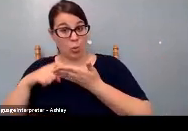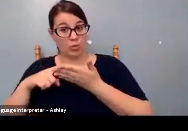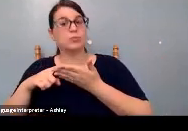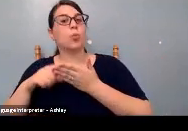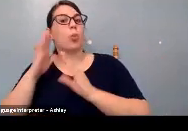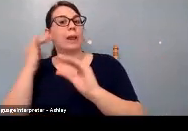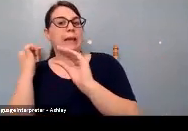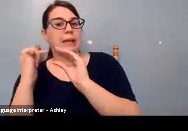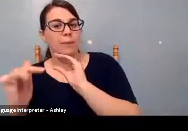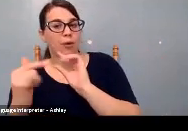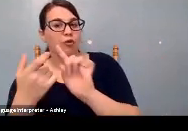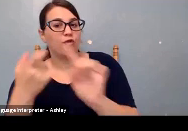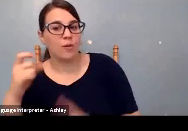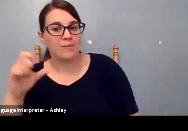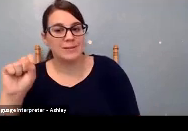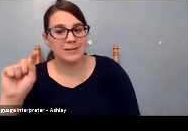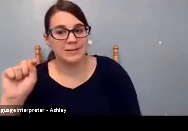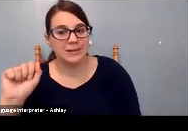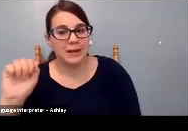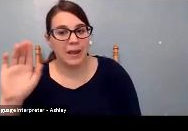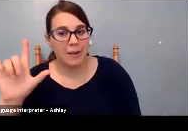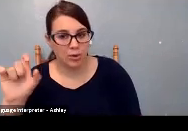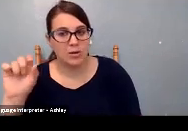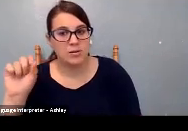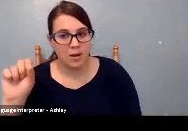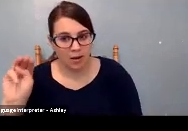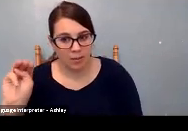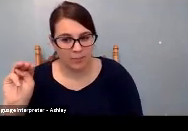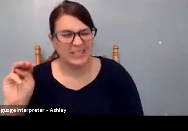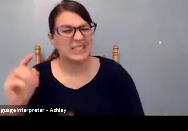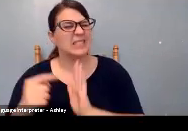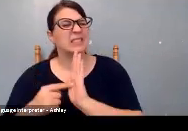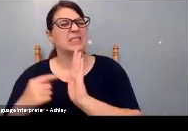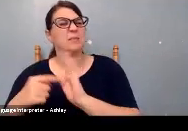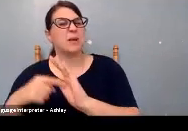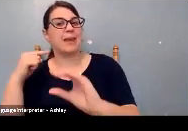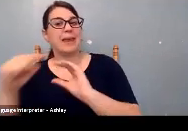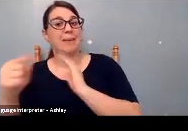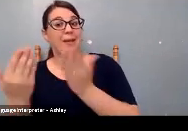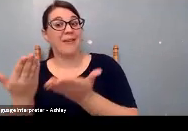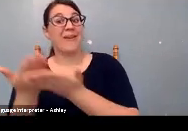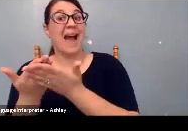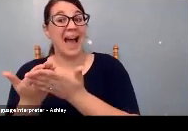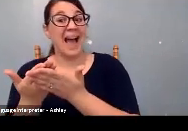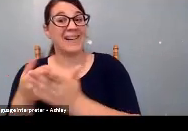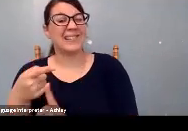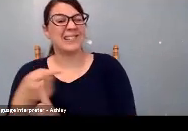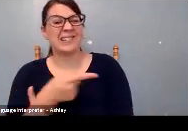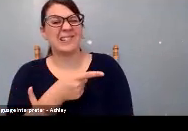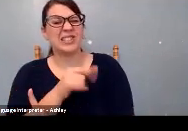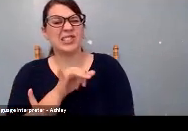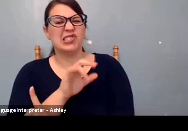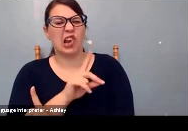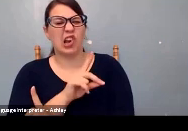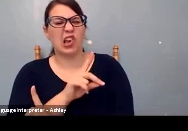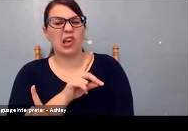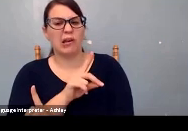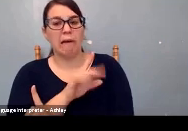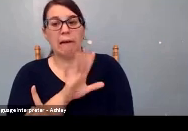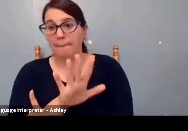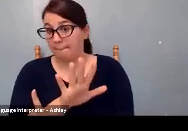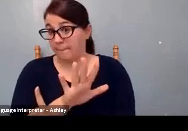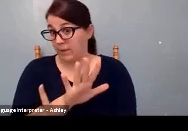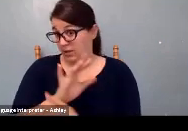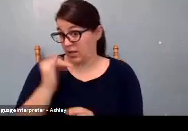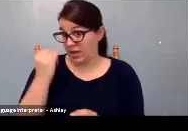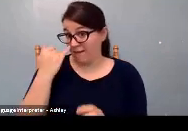address, stable.com. Some of those emails will land in the junk folder for the individuals, so be sure that especially through the